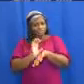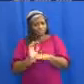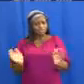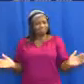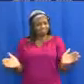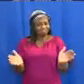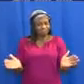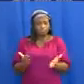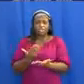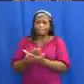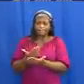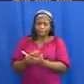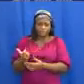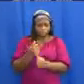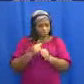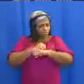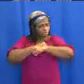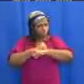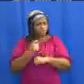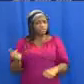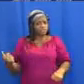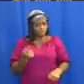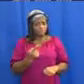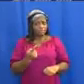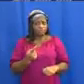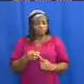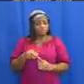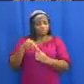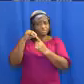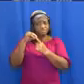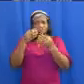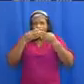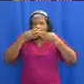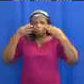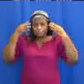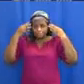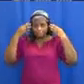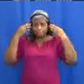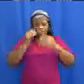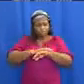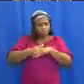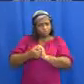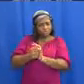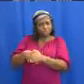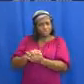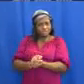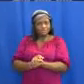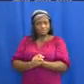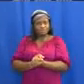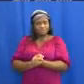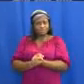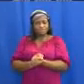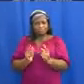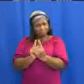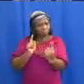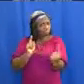koso embo ye ho ban titru yen hye mask yen hoho yen sa yen titi yen tem